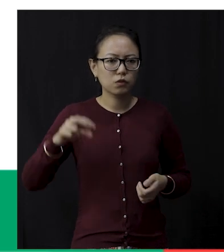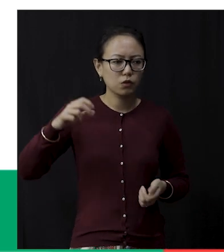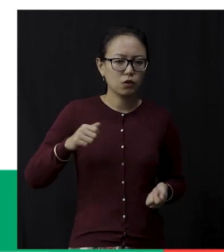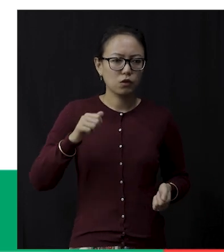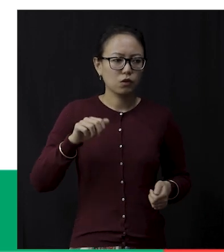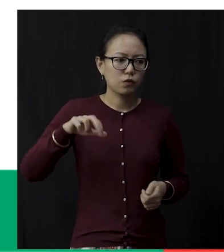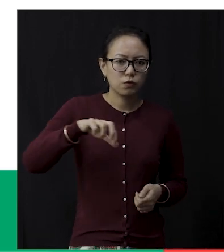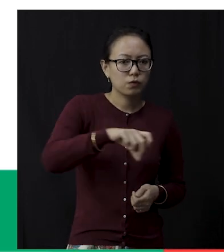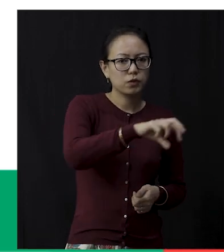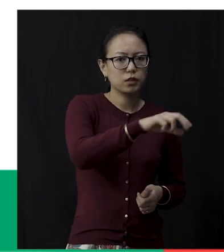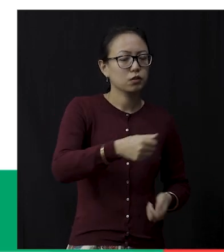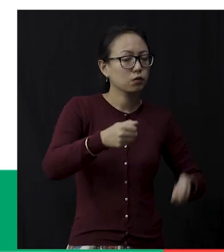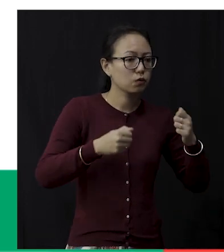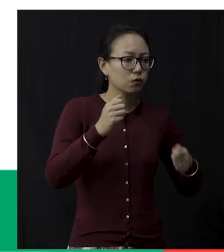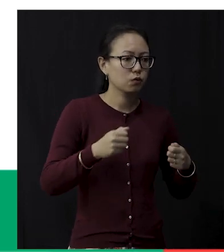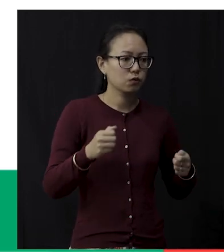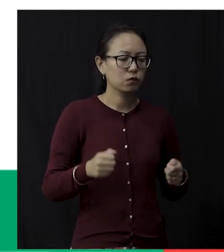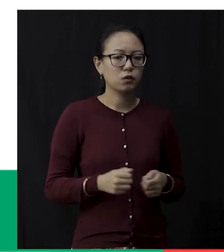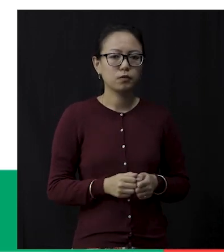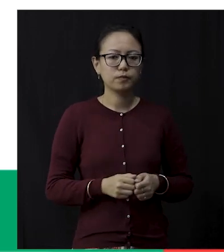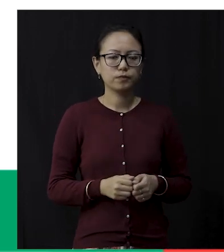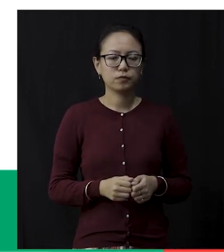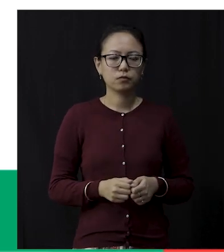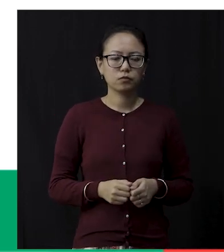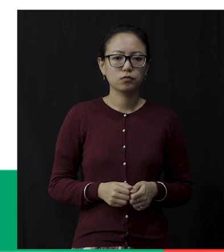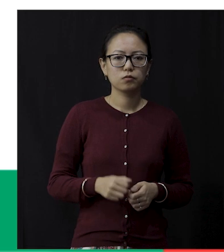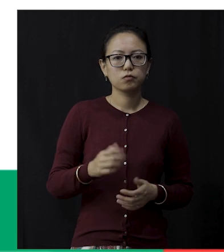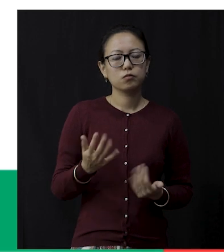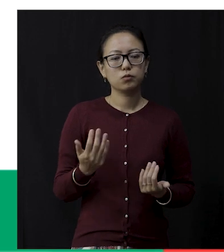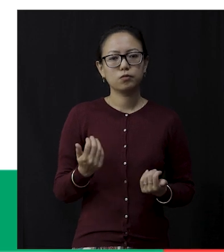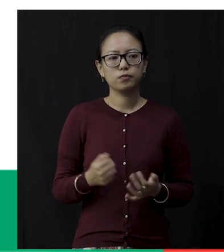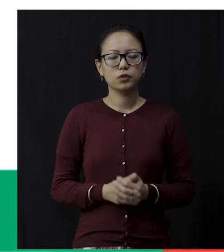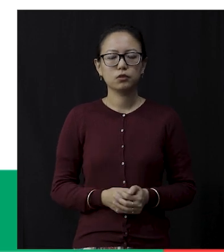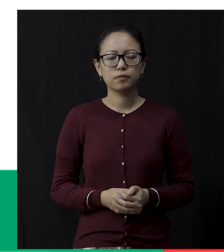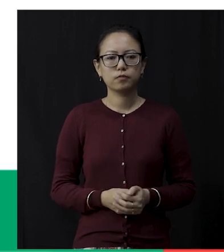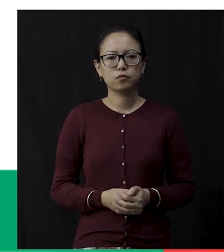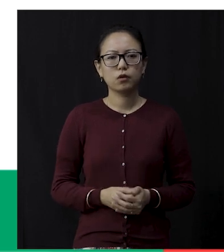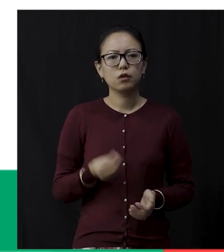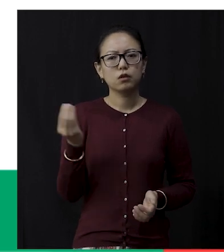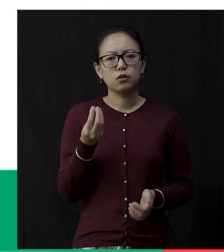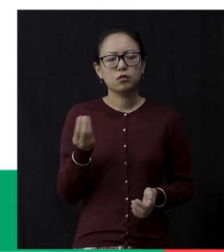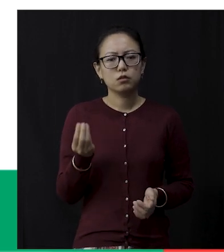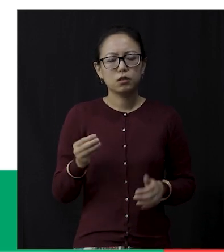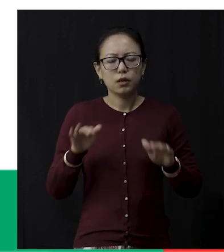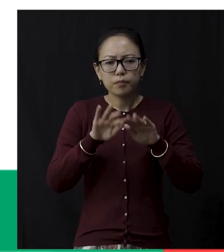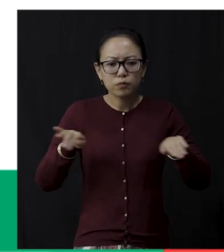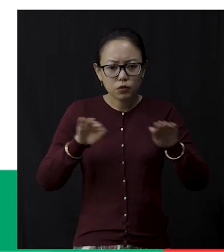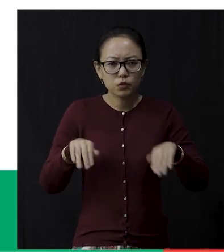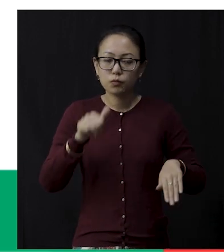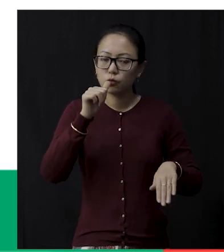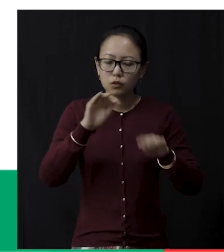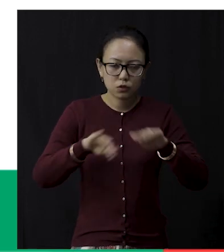they move different ways. Some they can fly, some they run, some they swim. Okay,